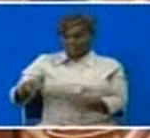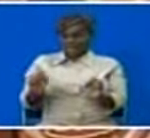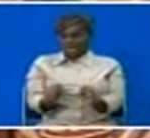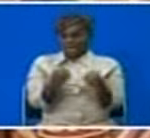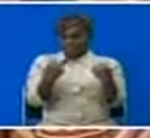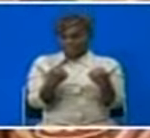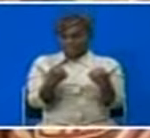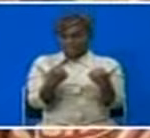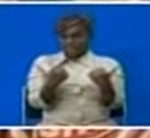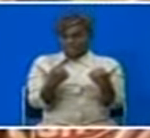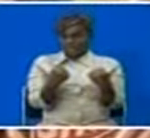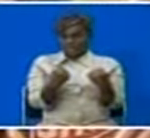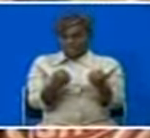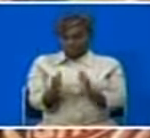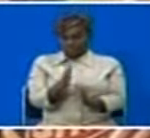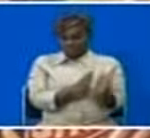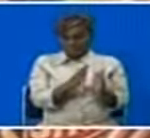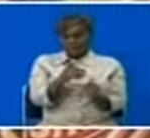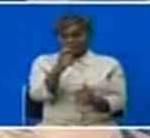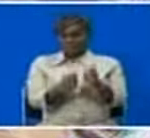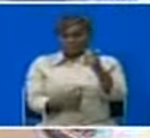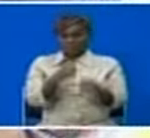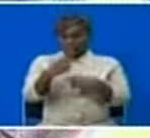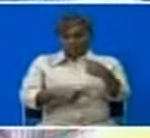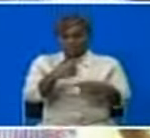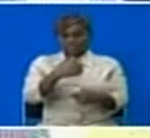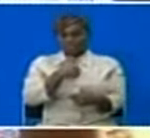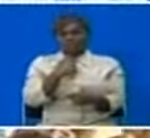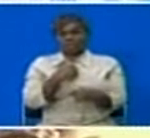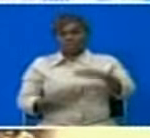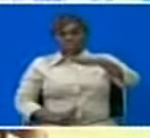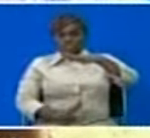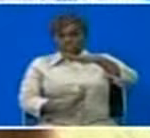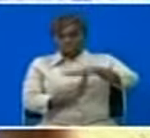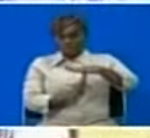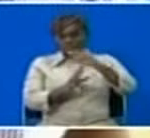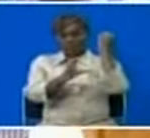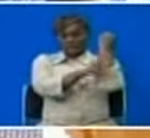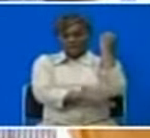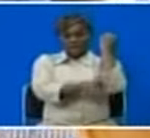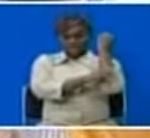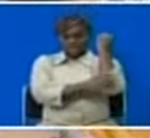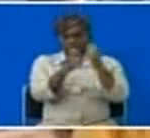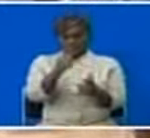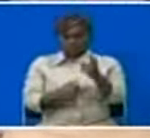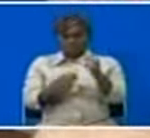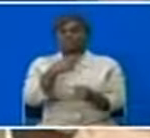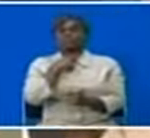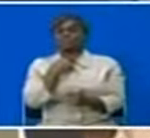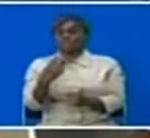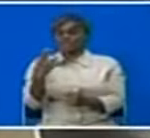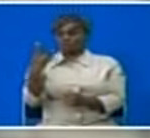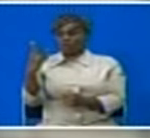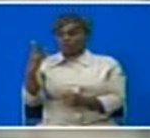the backdrop of a pileup in milk stocks held by processors. Top processors in the country are stuck with 4 billion worth of